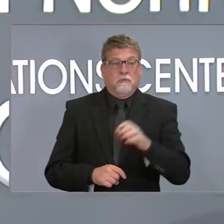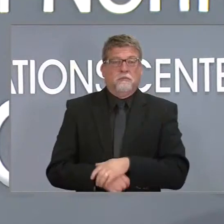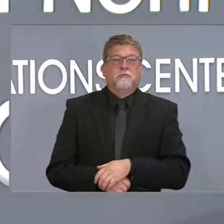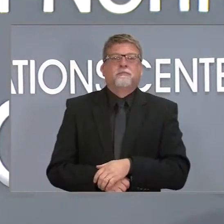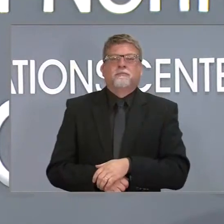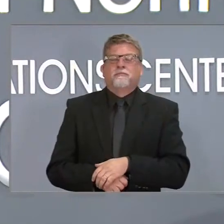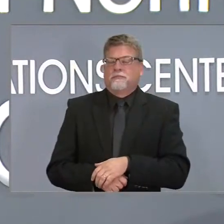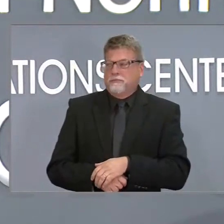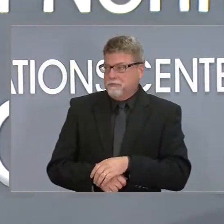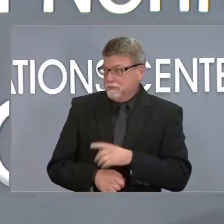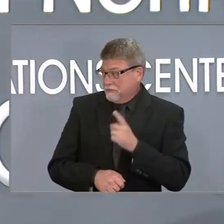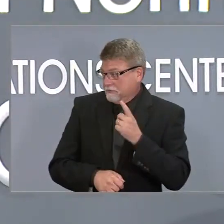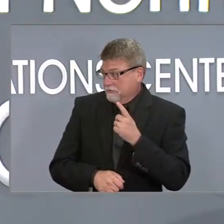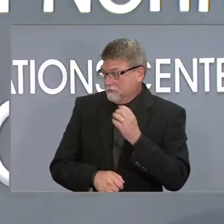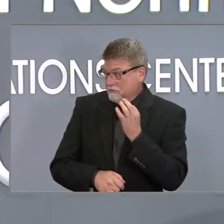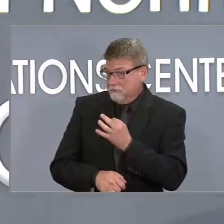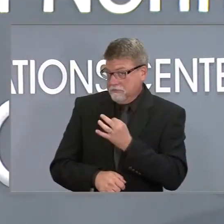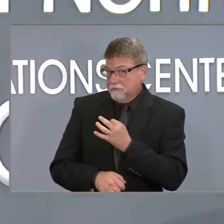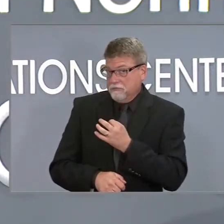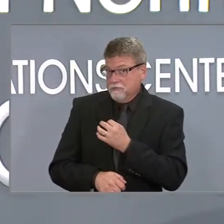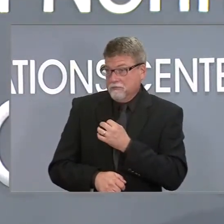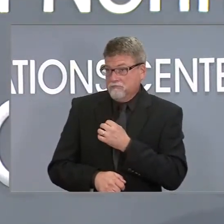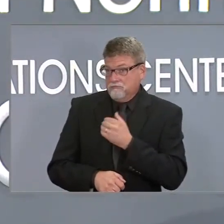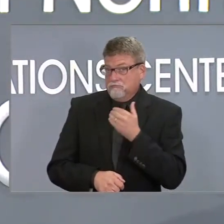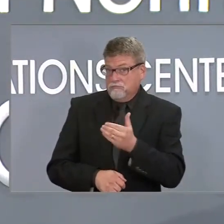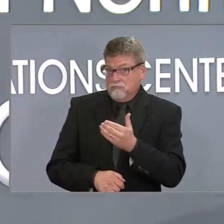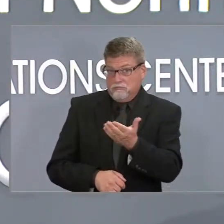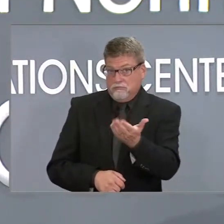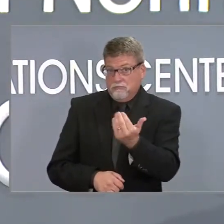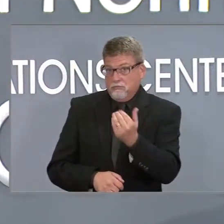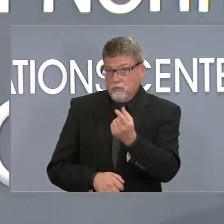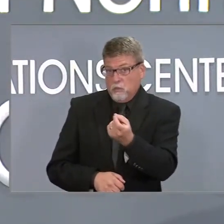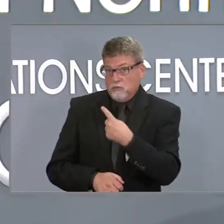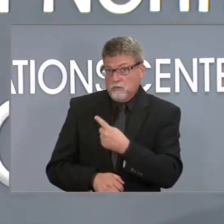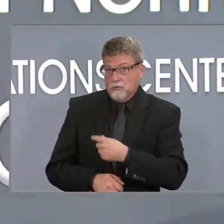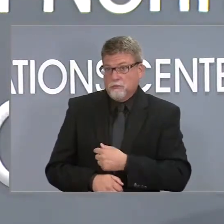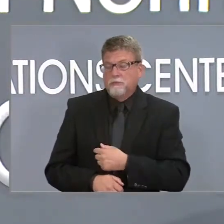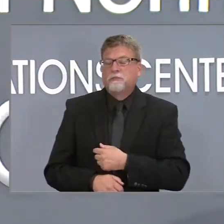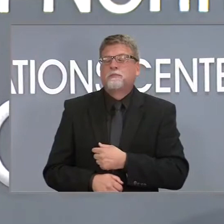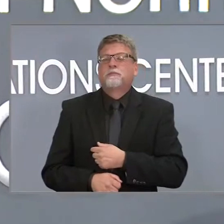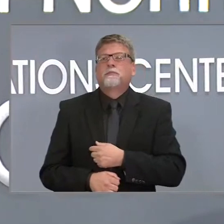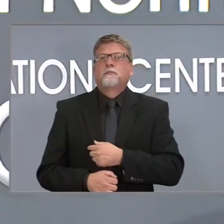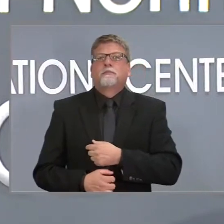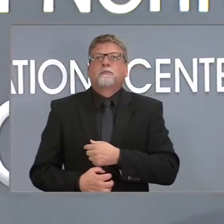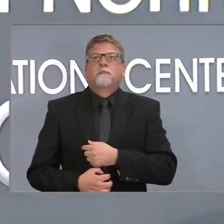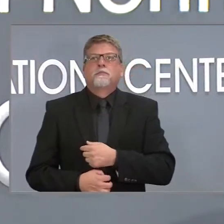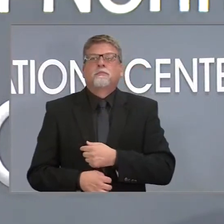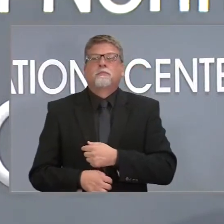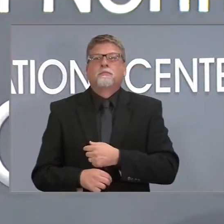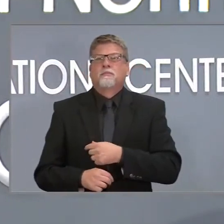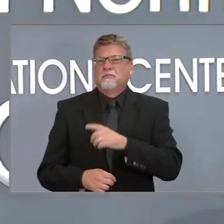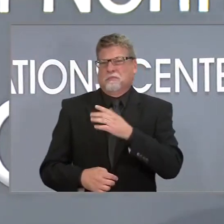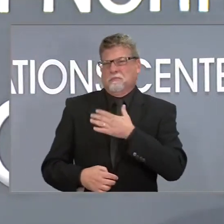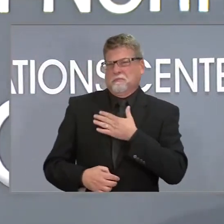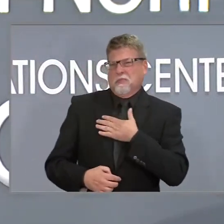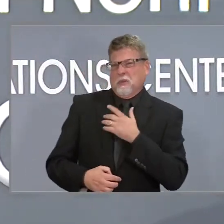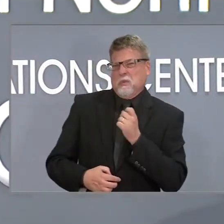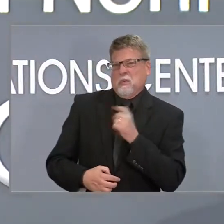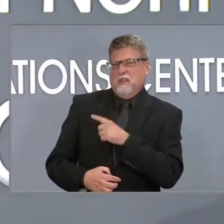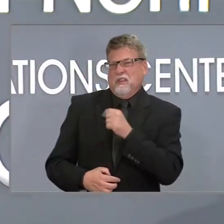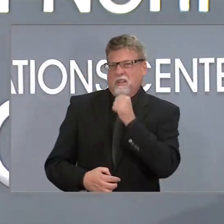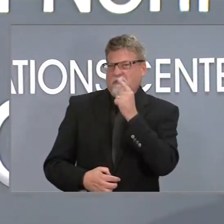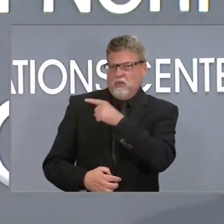Hi, can you hear me? Yes. Okay, great. I think my question is also for Dr. Cohen.